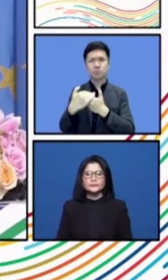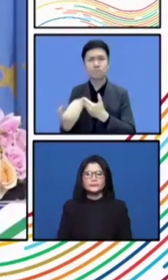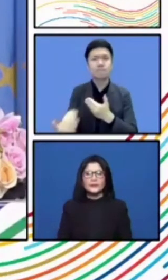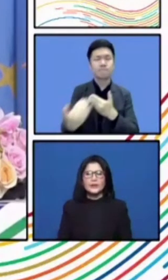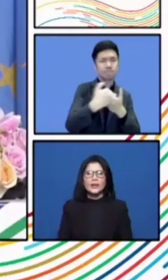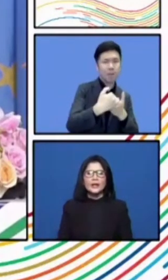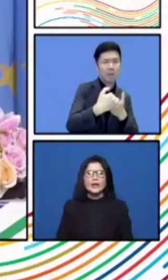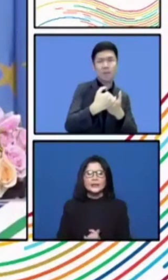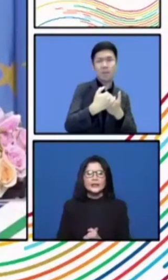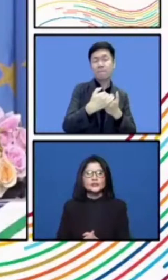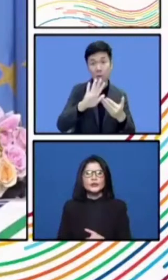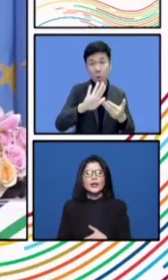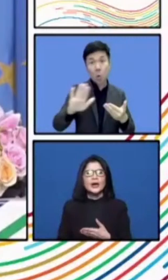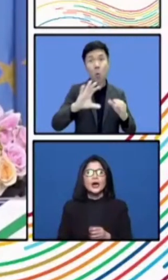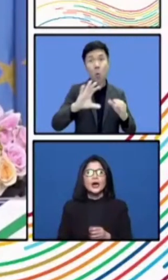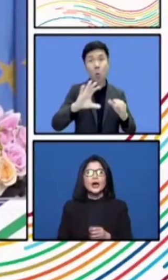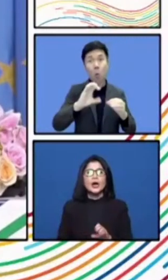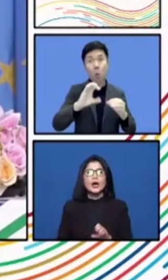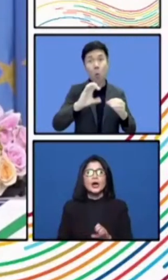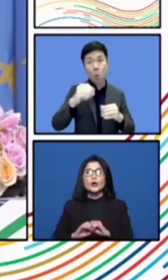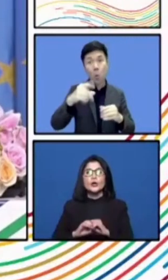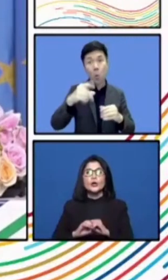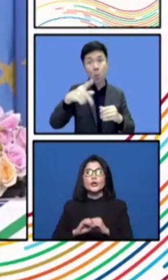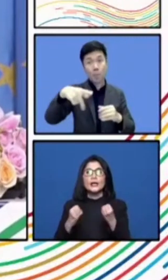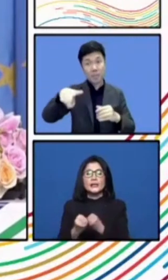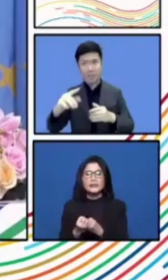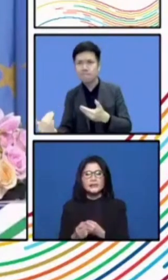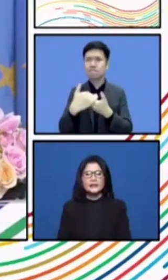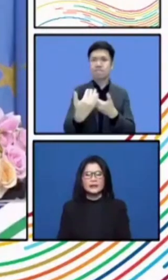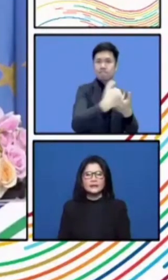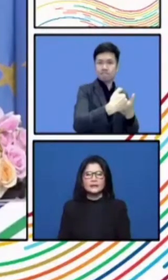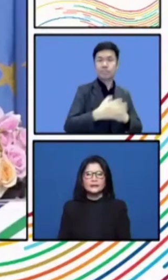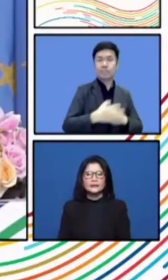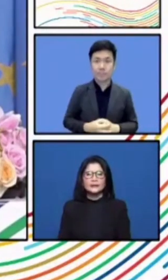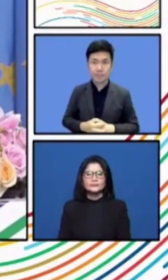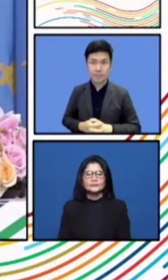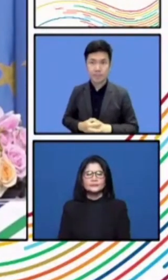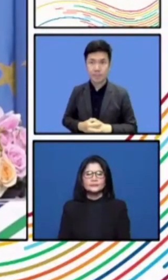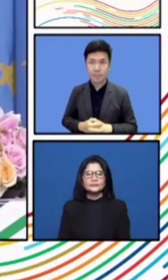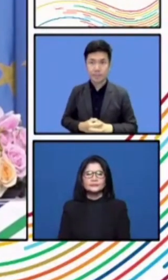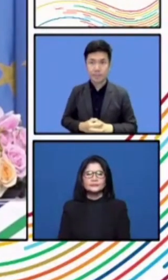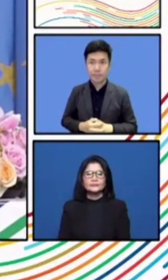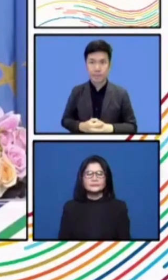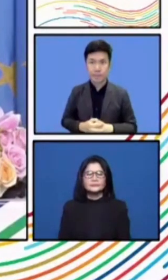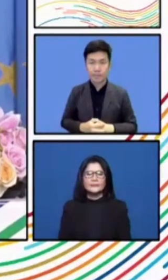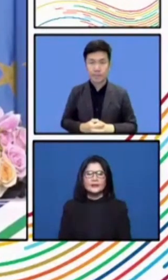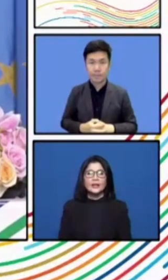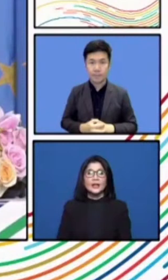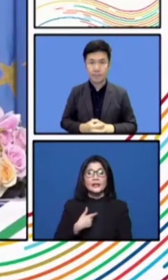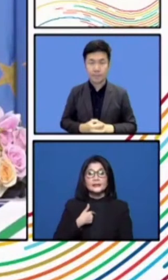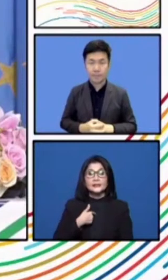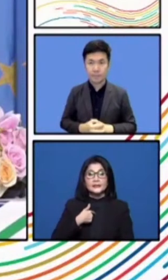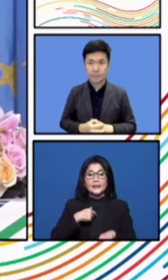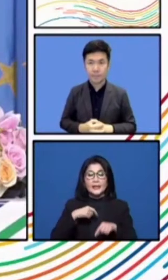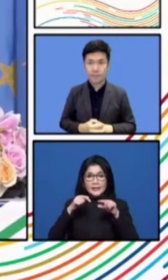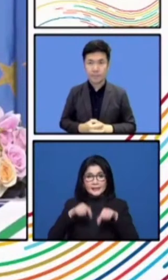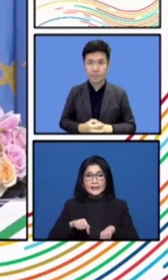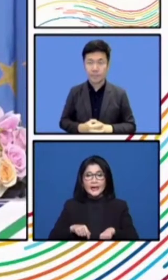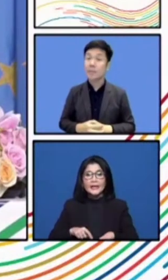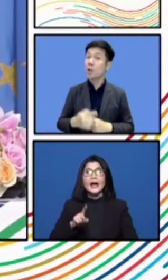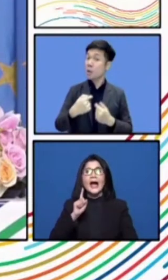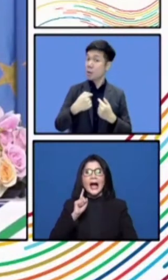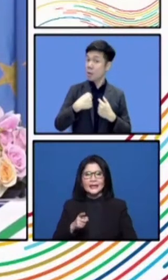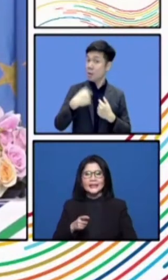and to conclude by the way I was behind the process and actively participate